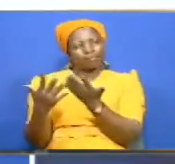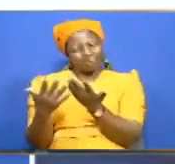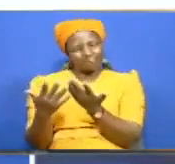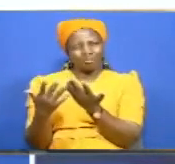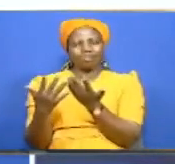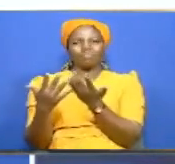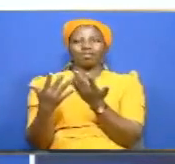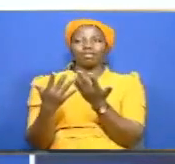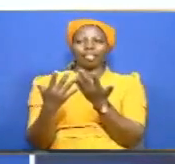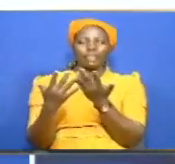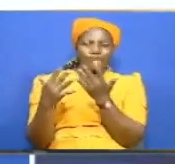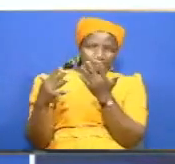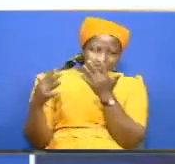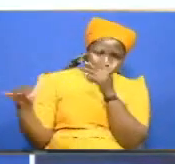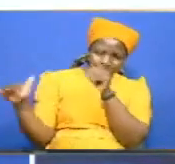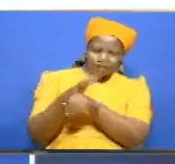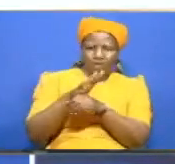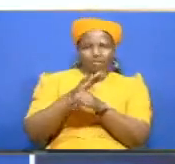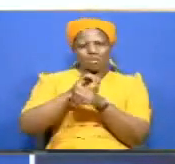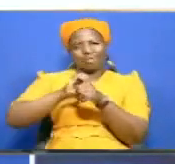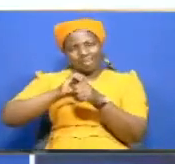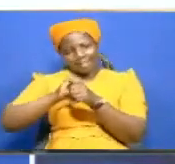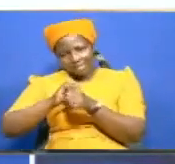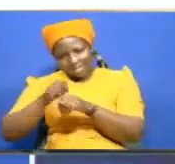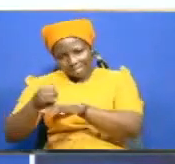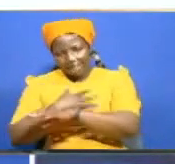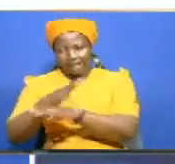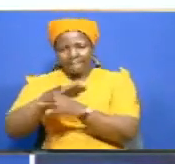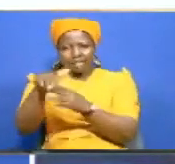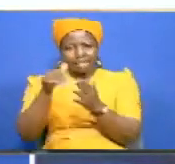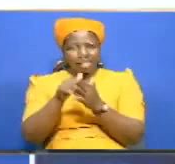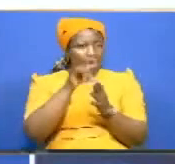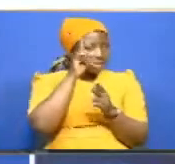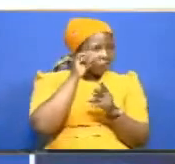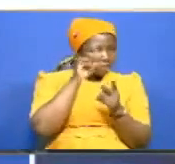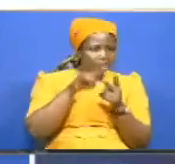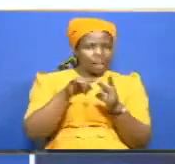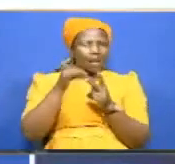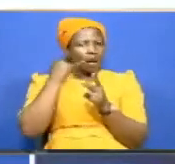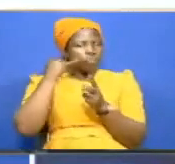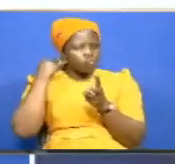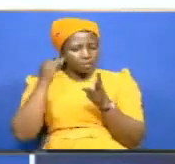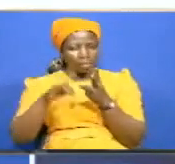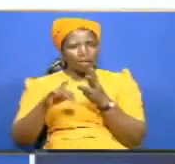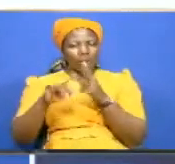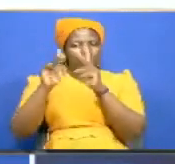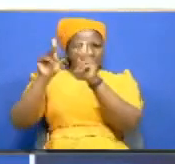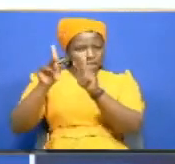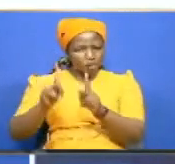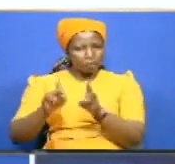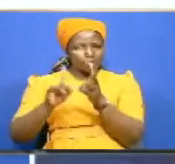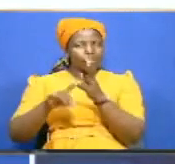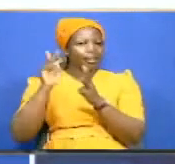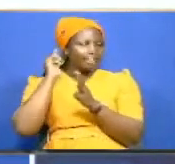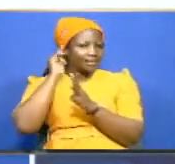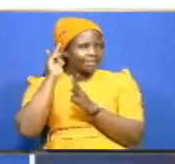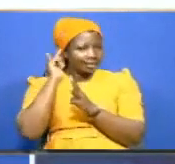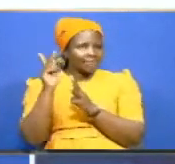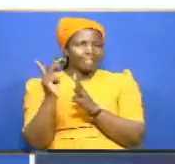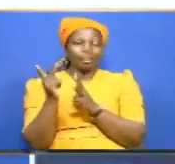actually complete cancer centers in Mombasa, Nakuru, Kisumu, Kisii,